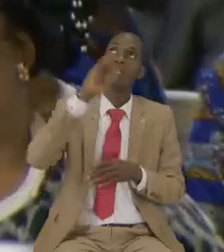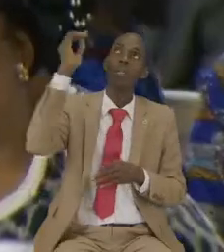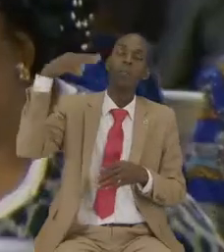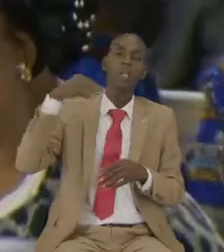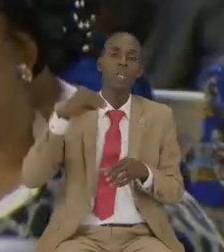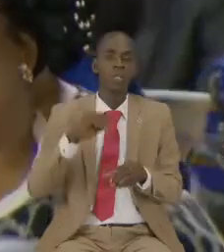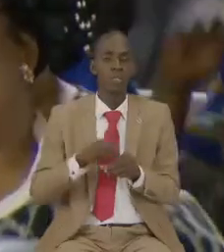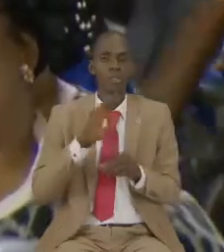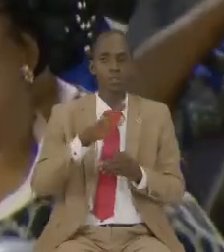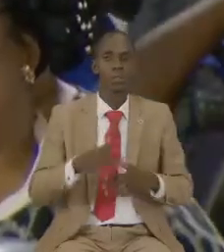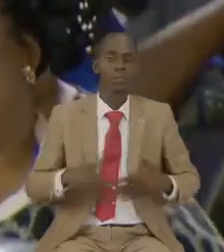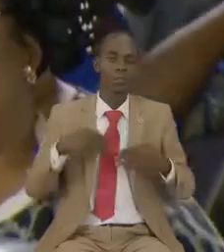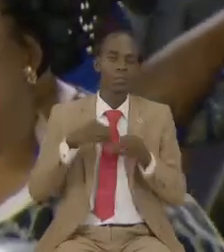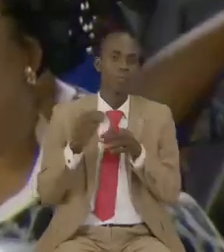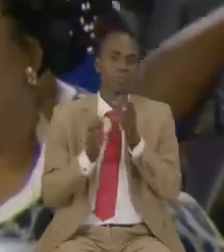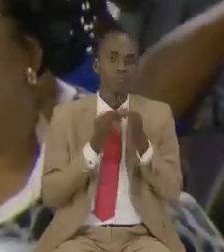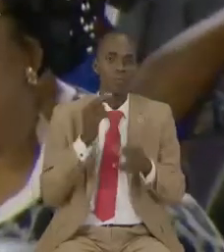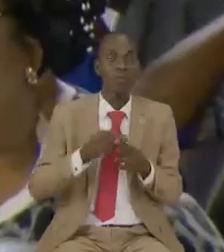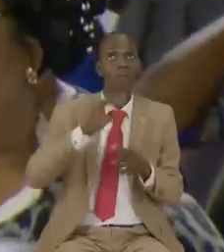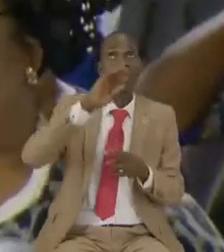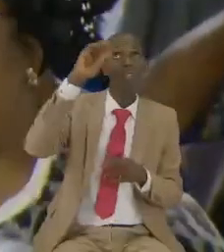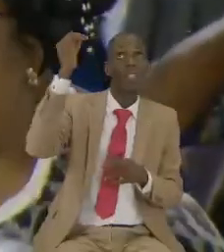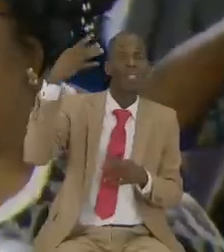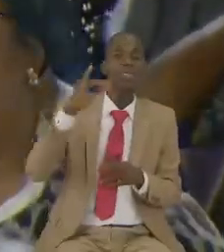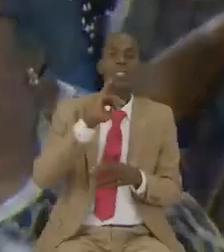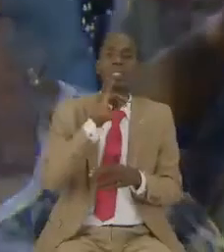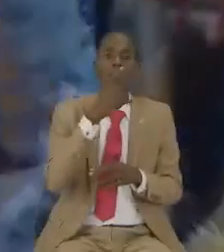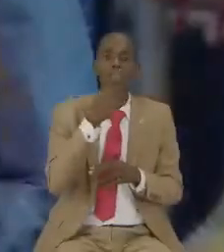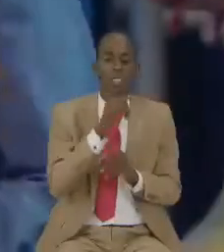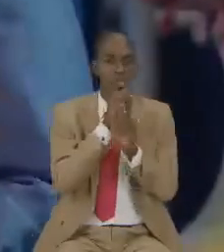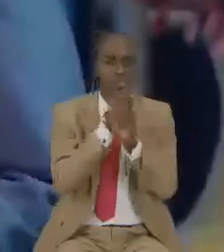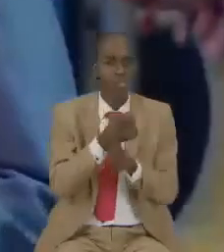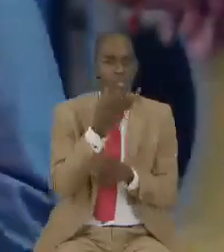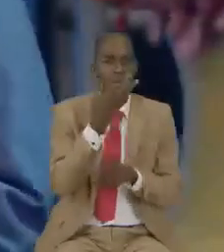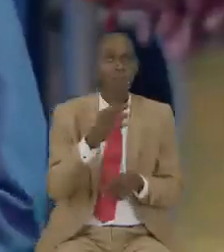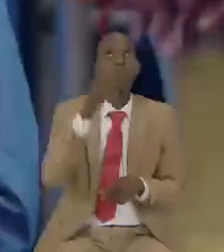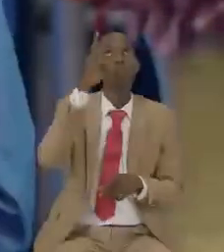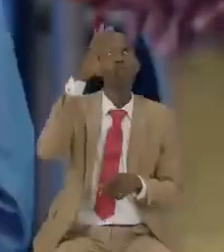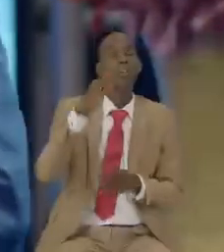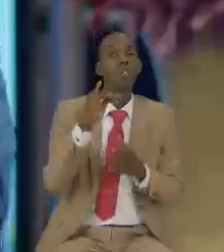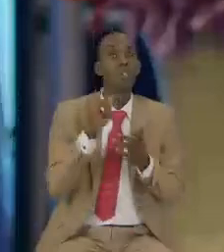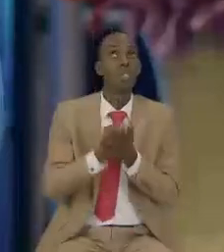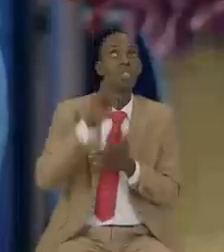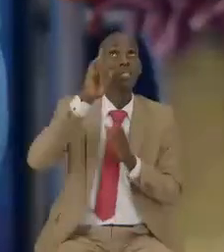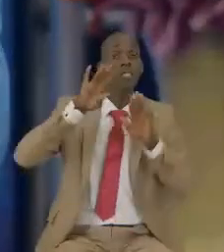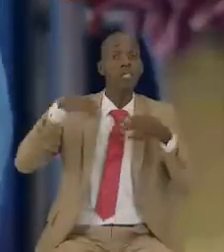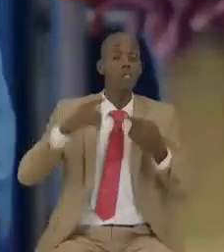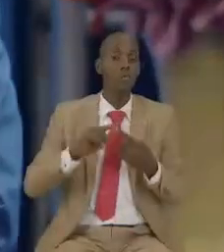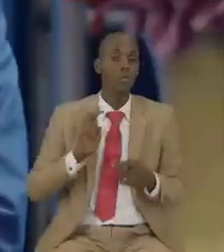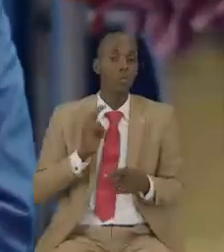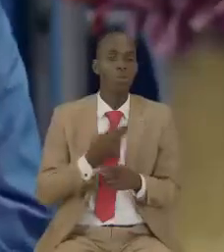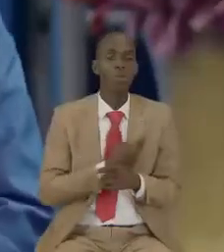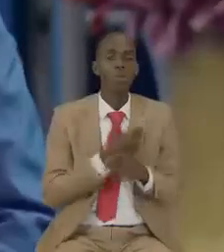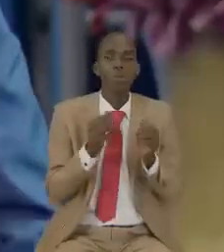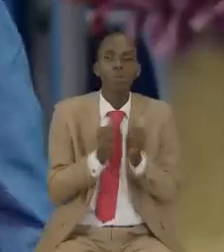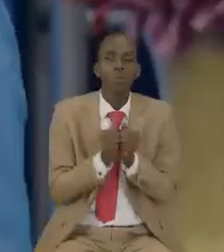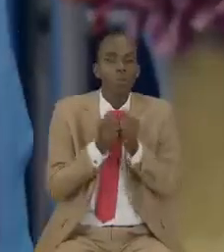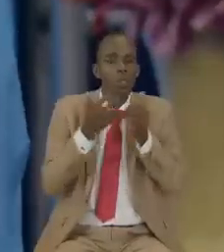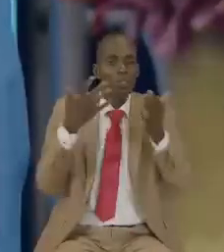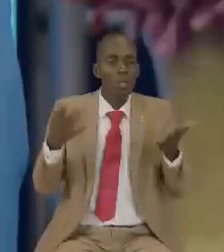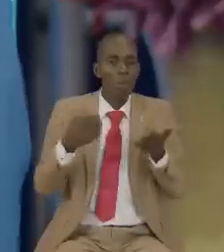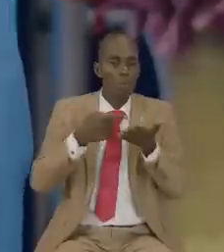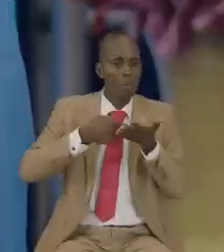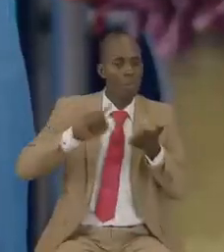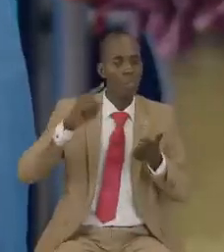life. Grace is the gift of God that he gives to us without paying